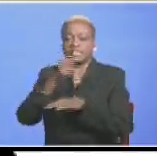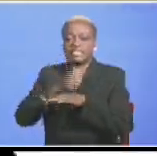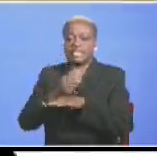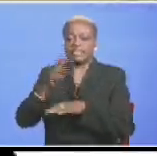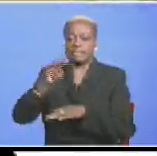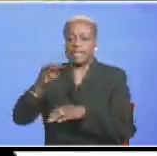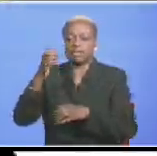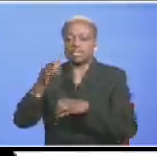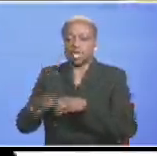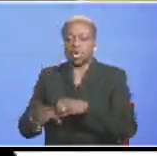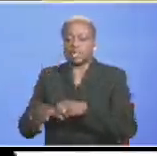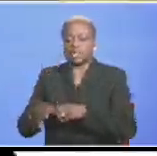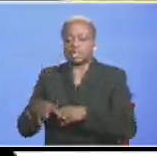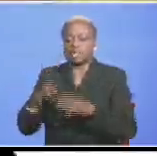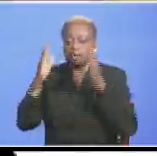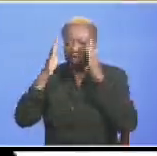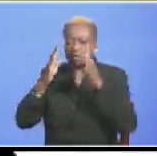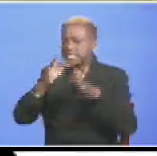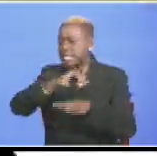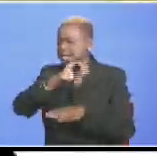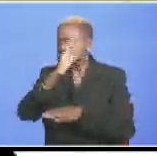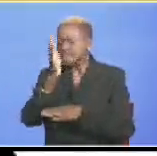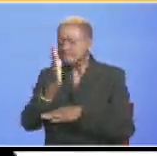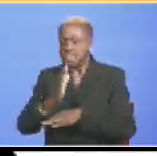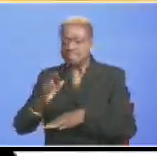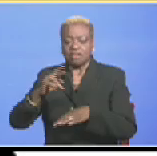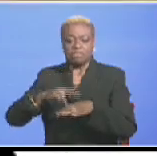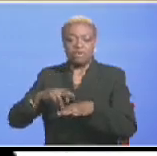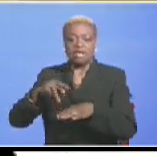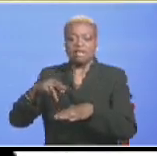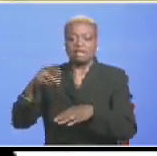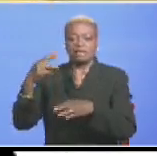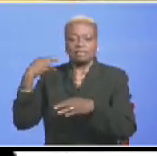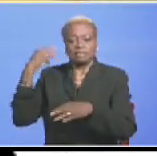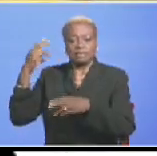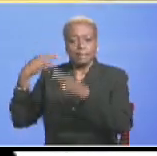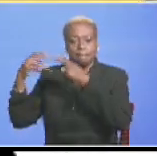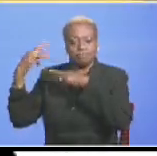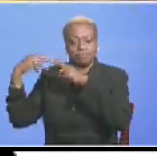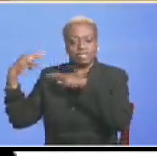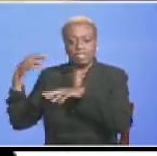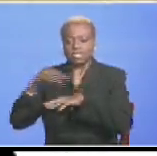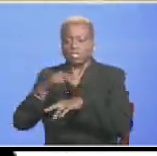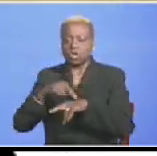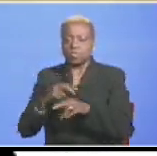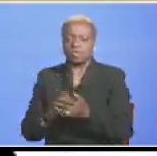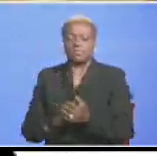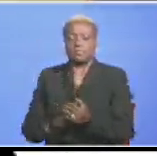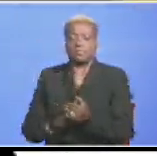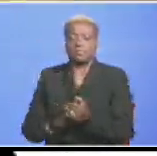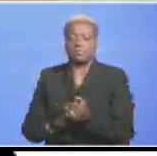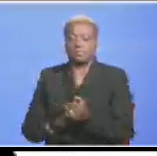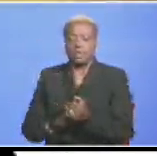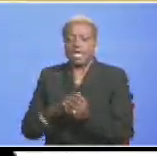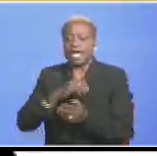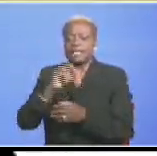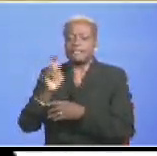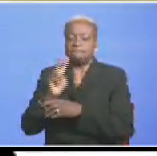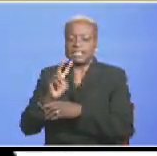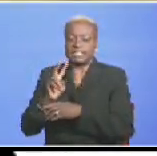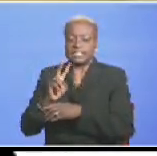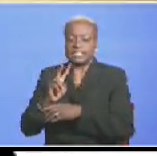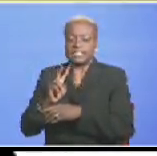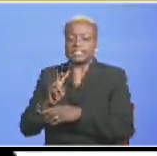Mingos lost focus and they would never recover, losing the next two sets 25-19 and 25-15, handing the Vixens the